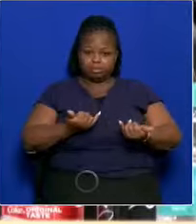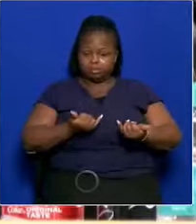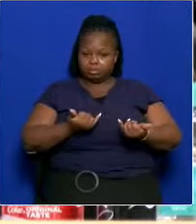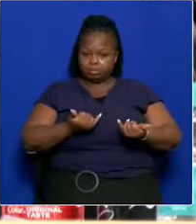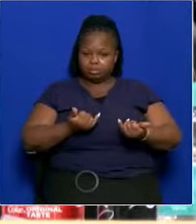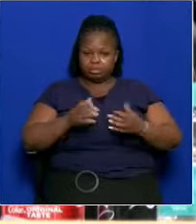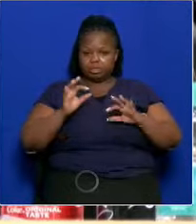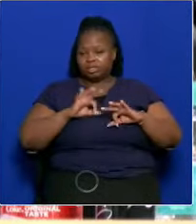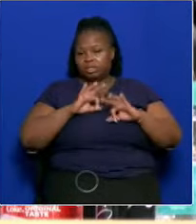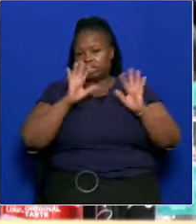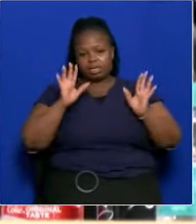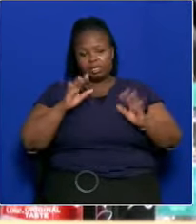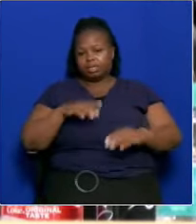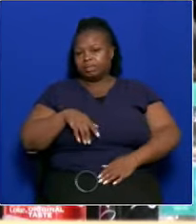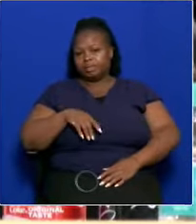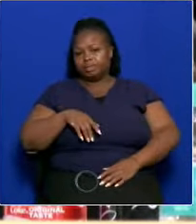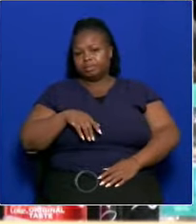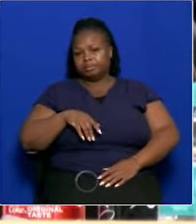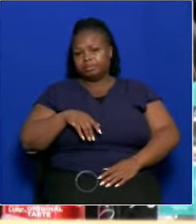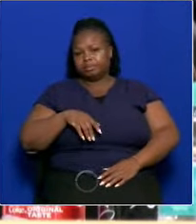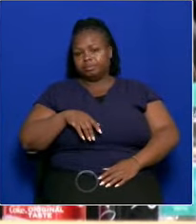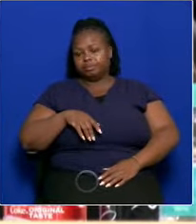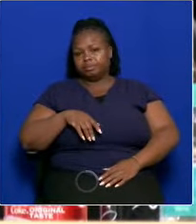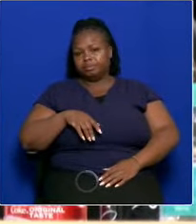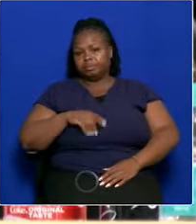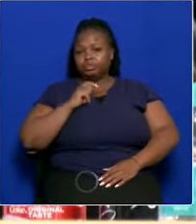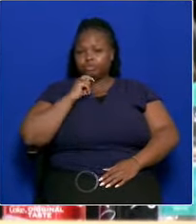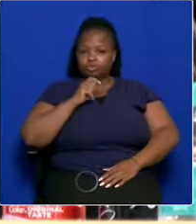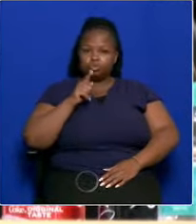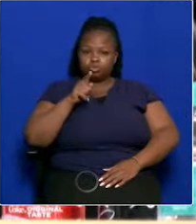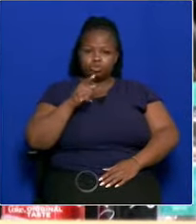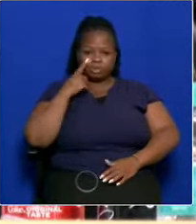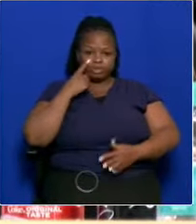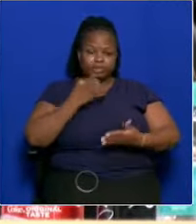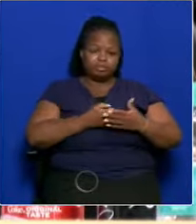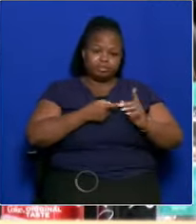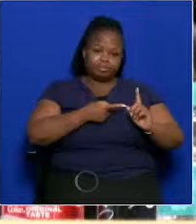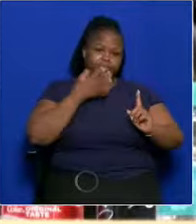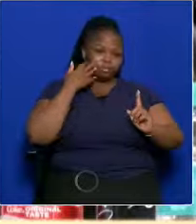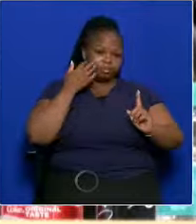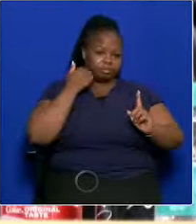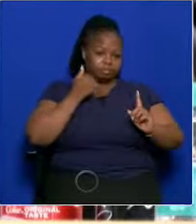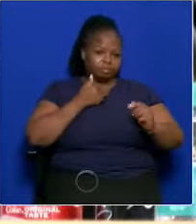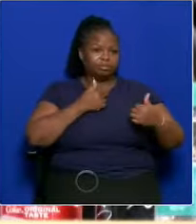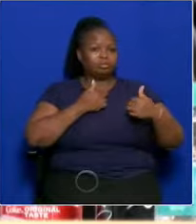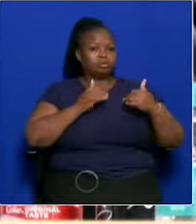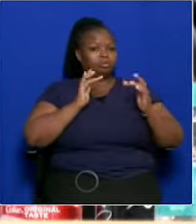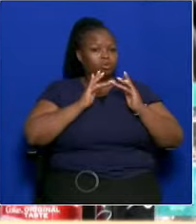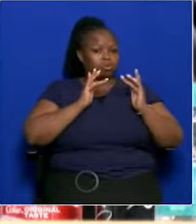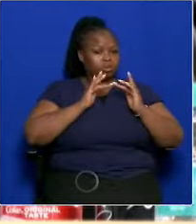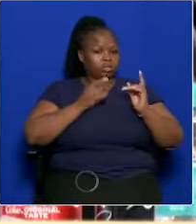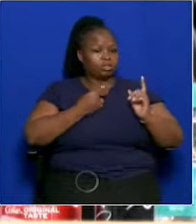is that you have testified that Mr. Matlala approaches you to talk and seek